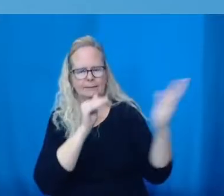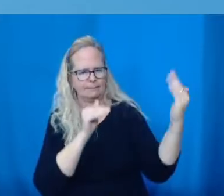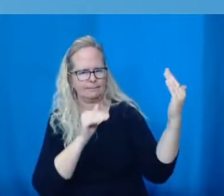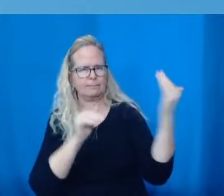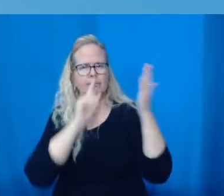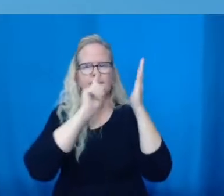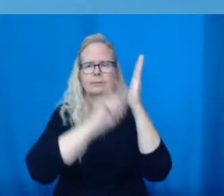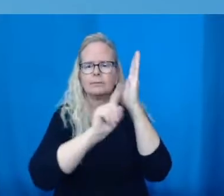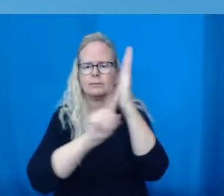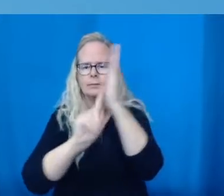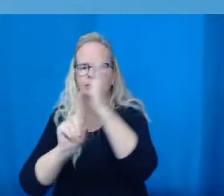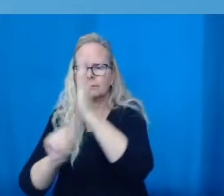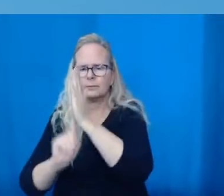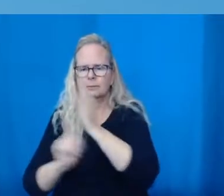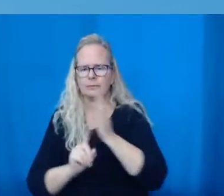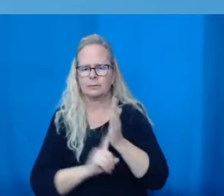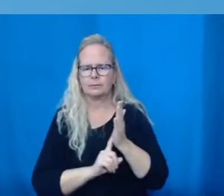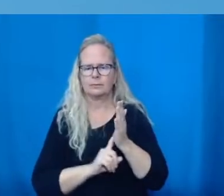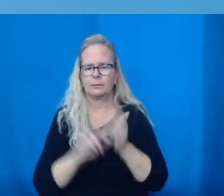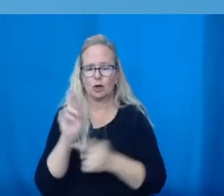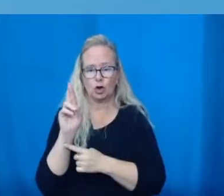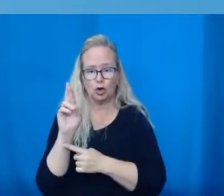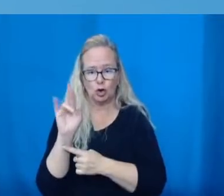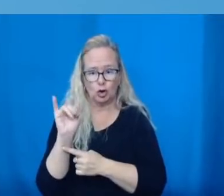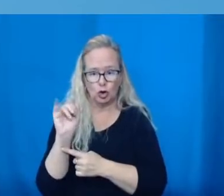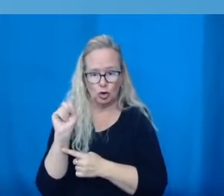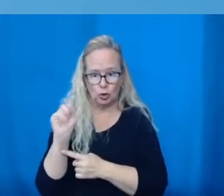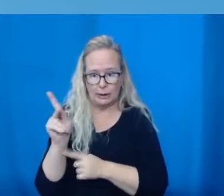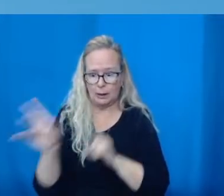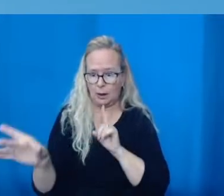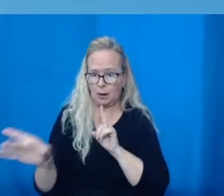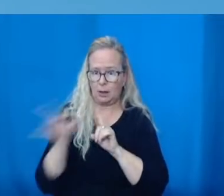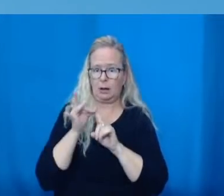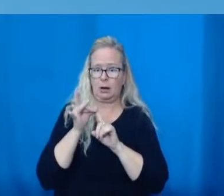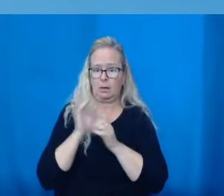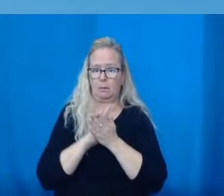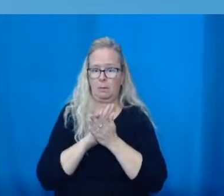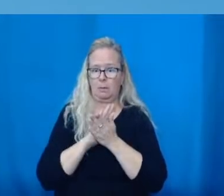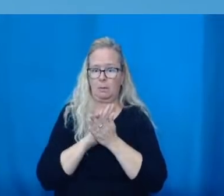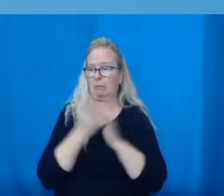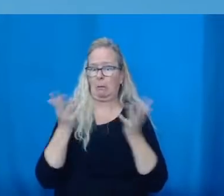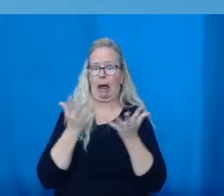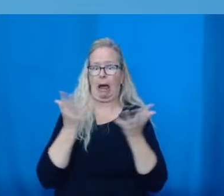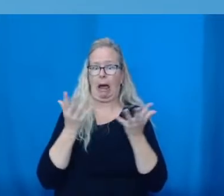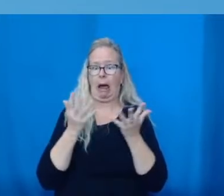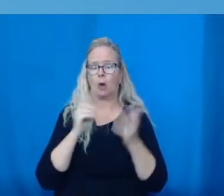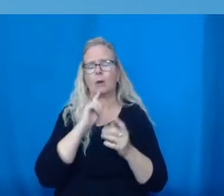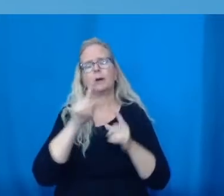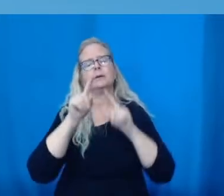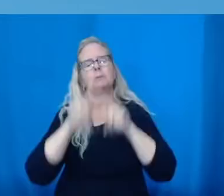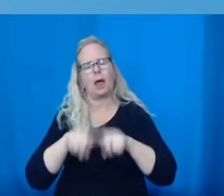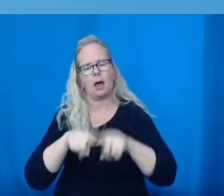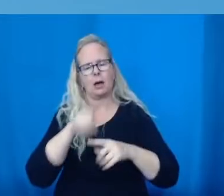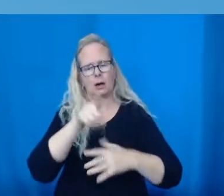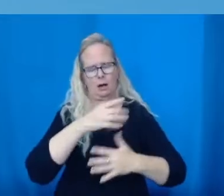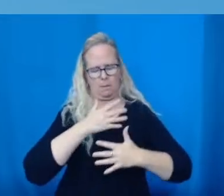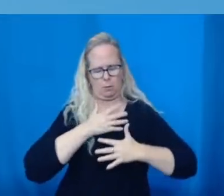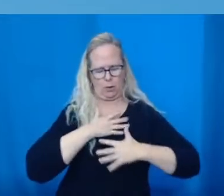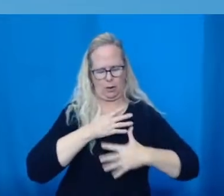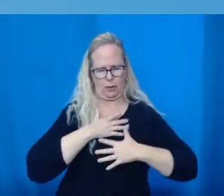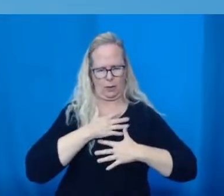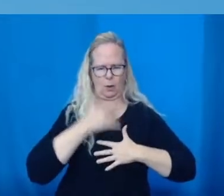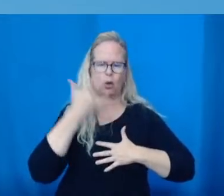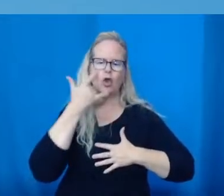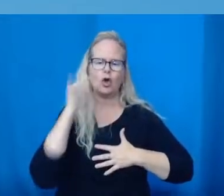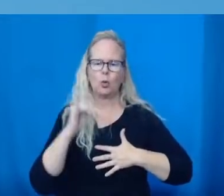affect this include distance to the emitter, includes the time that is spent sharing that same air with them, the number and type of mitigating layers that are in